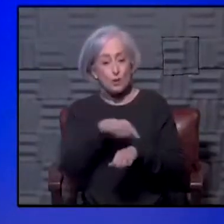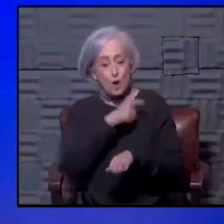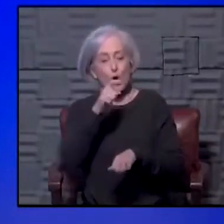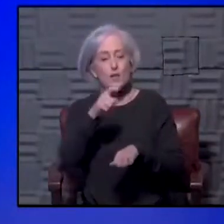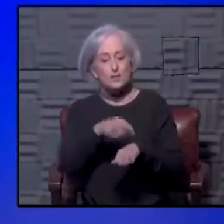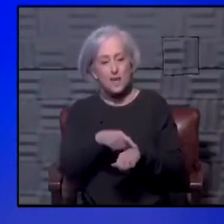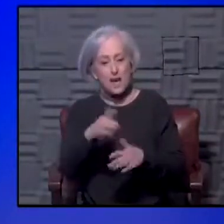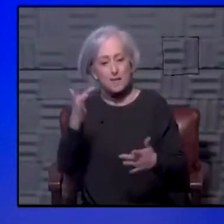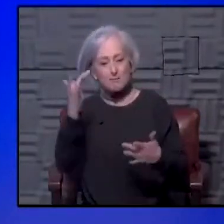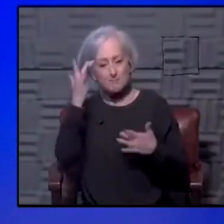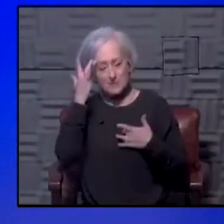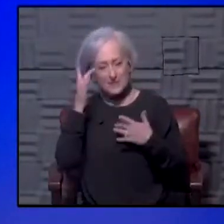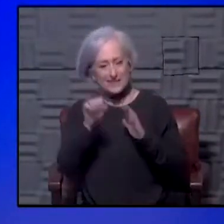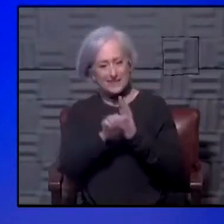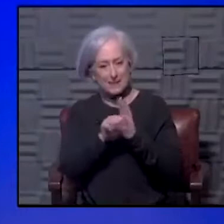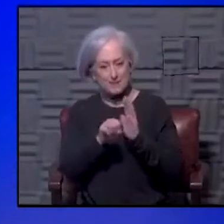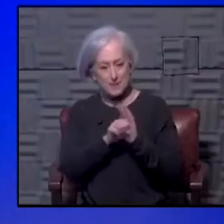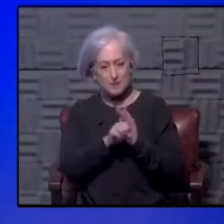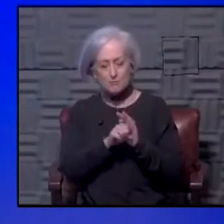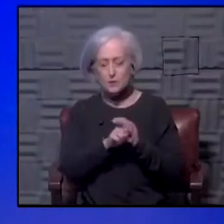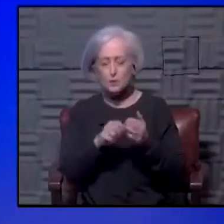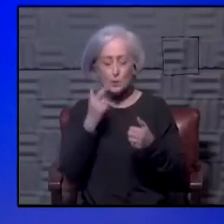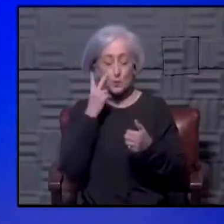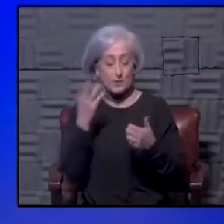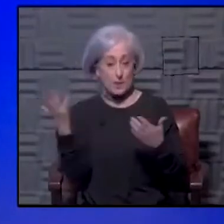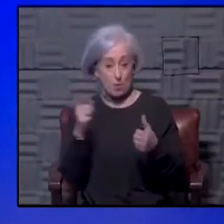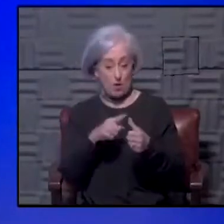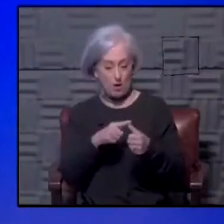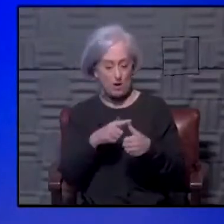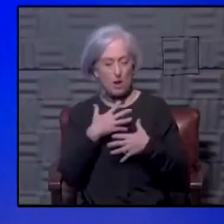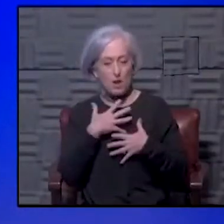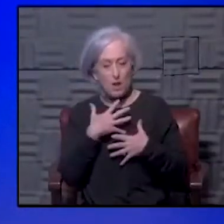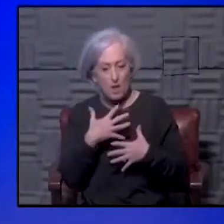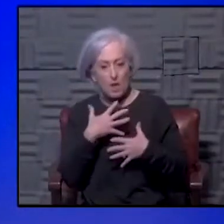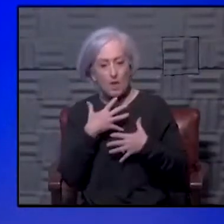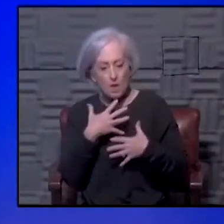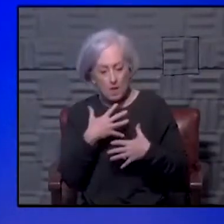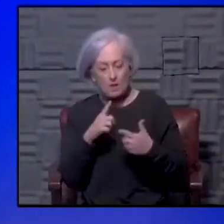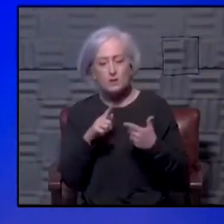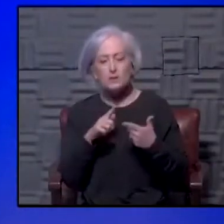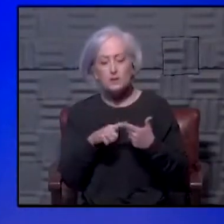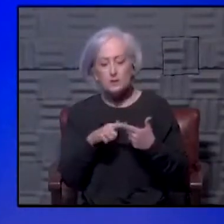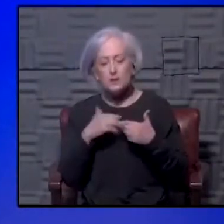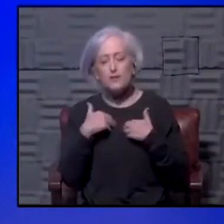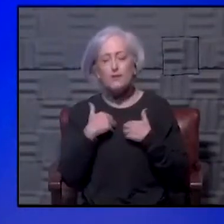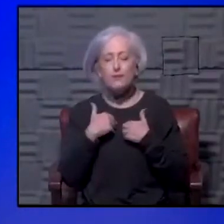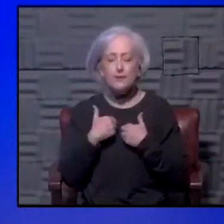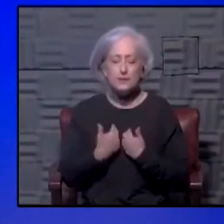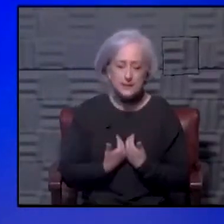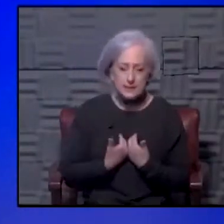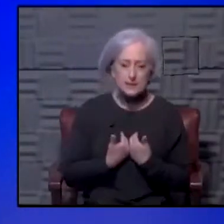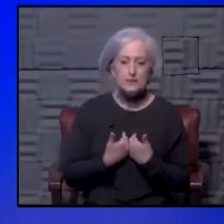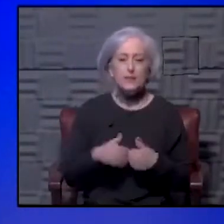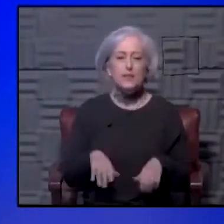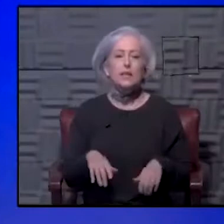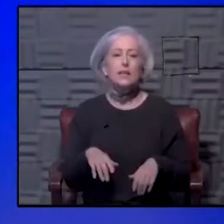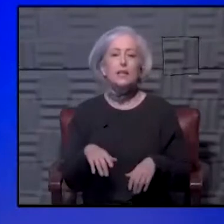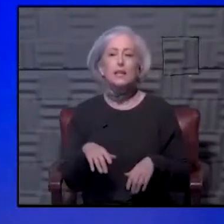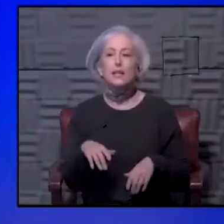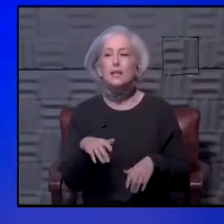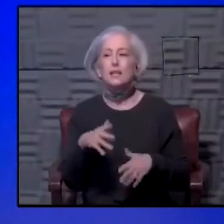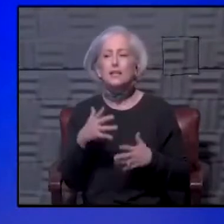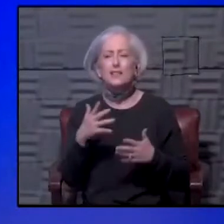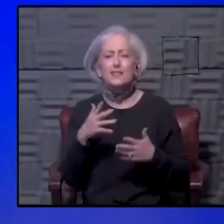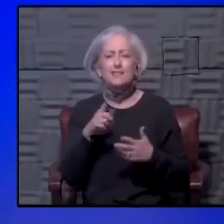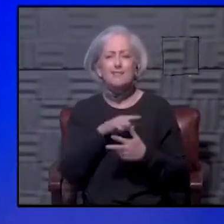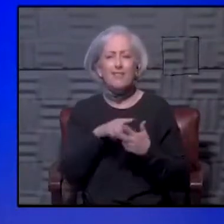most common ones are probably cough or shortness of breath, fatigue, malaise, which is just not feeling good, and probably brain fog. Those are the most